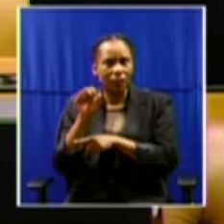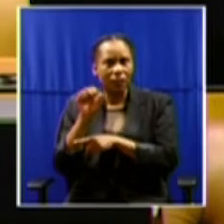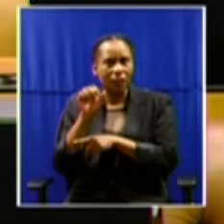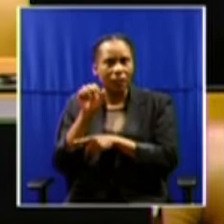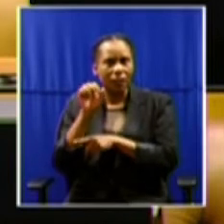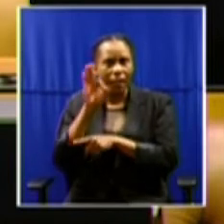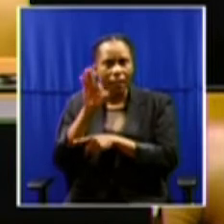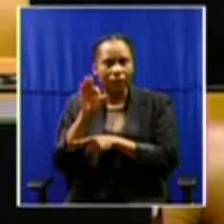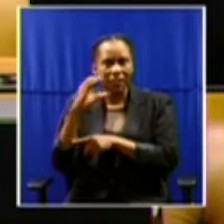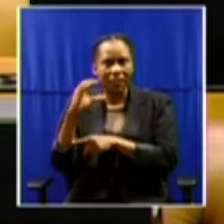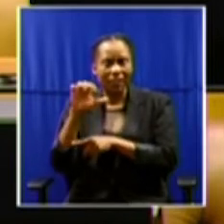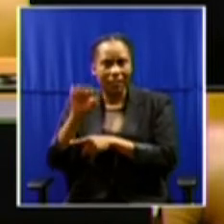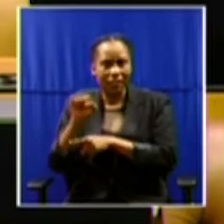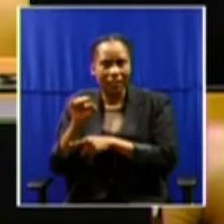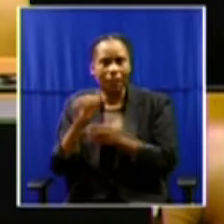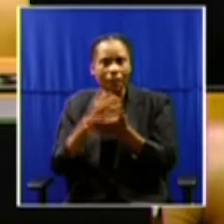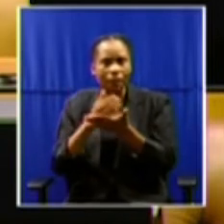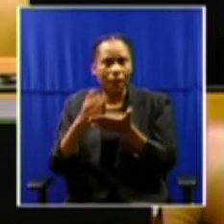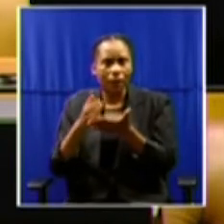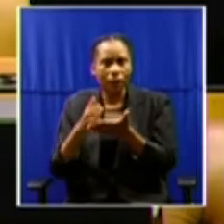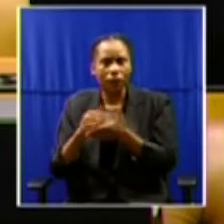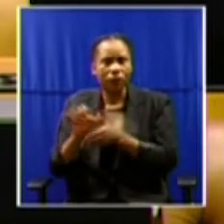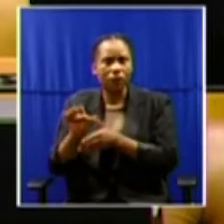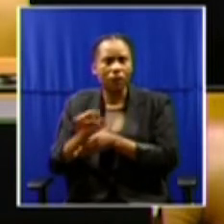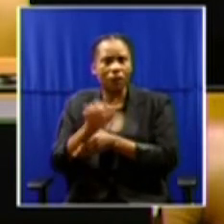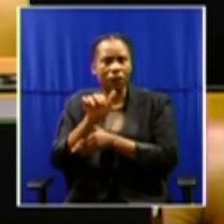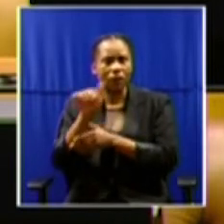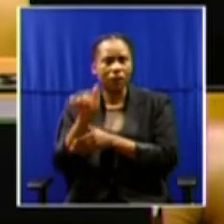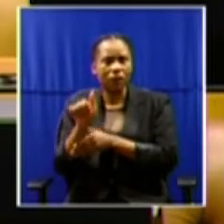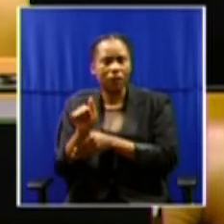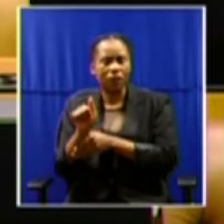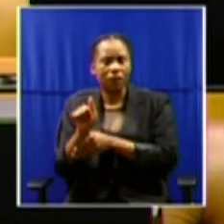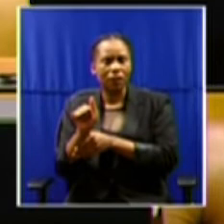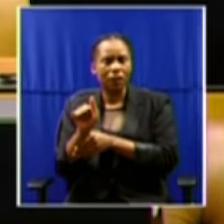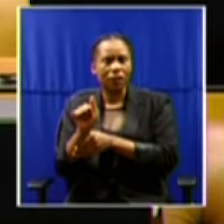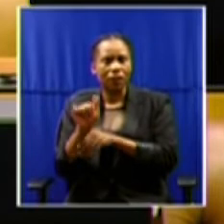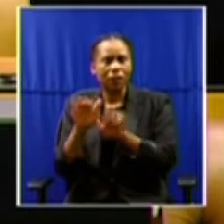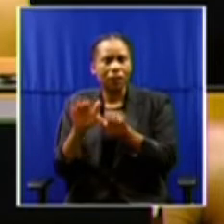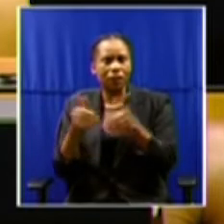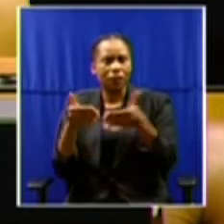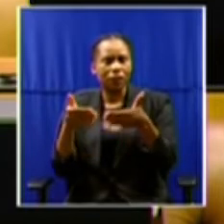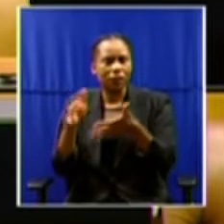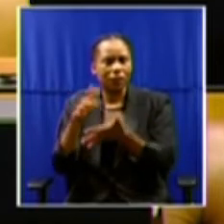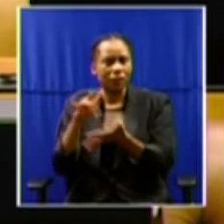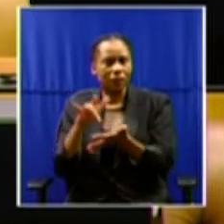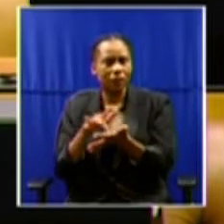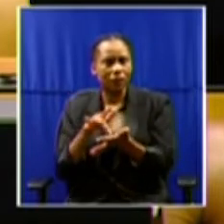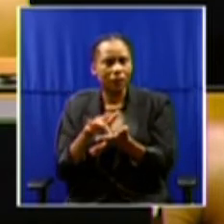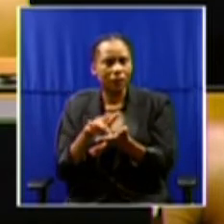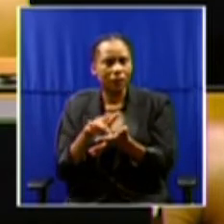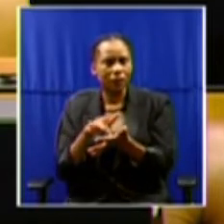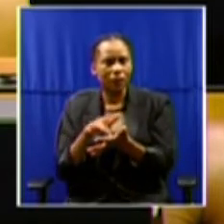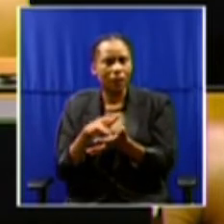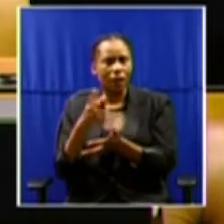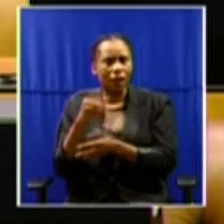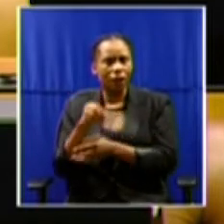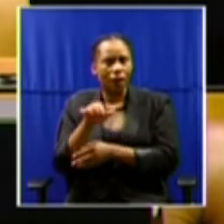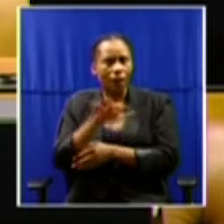181 of the South African police service stations have the residence